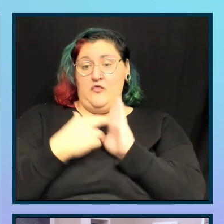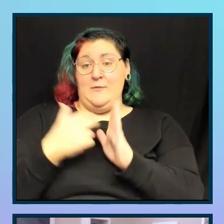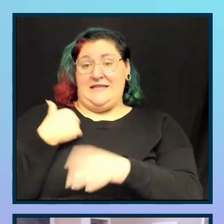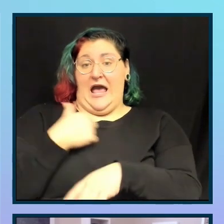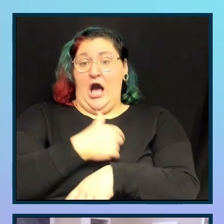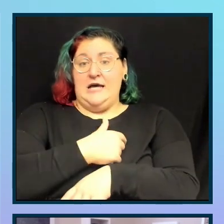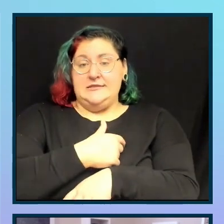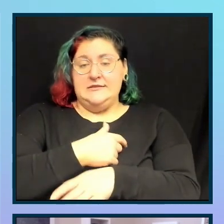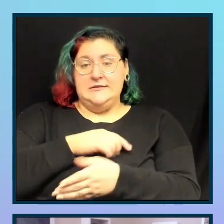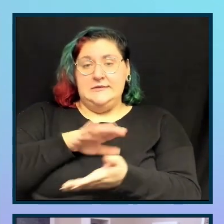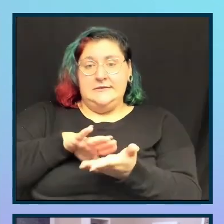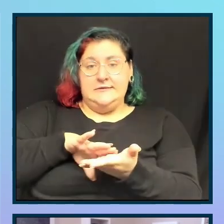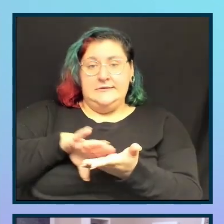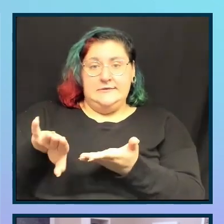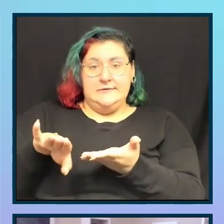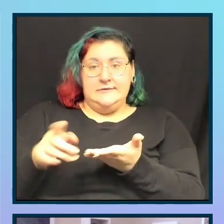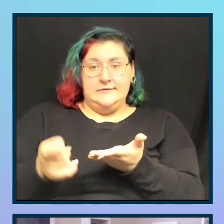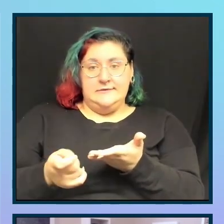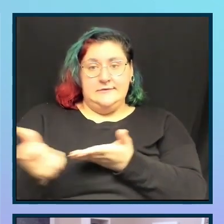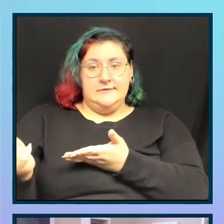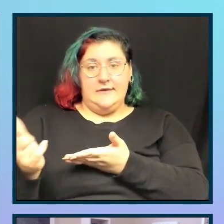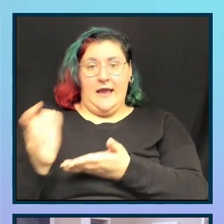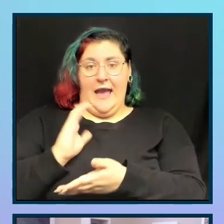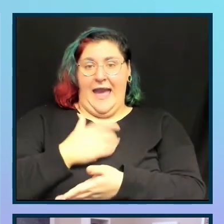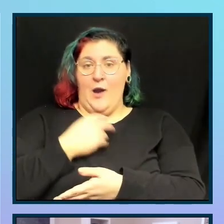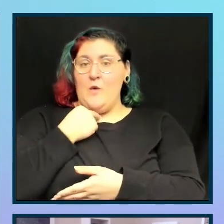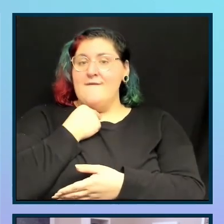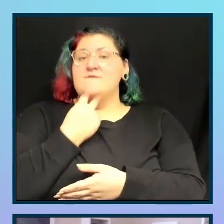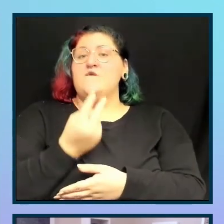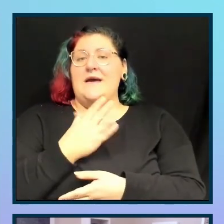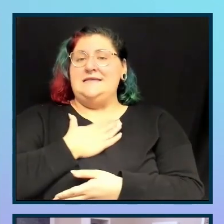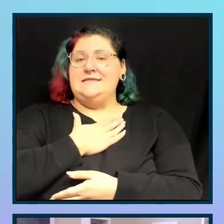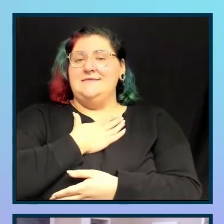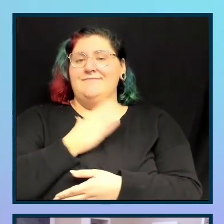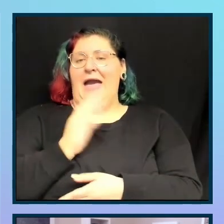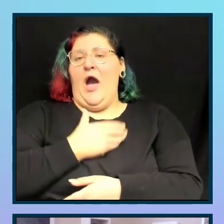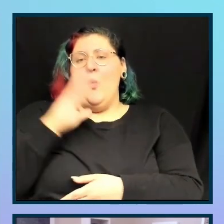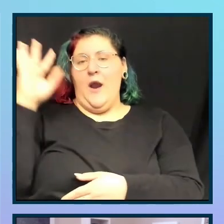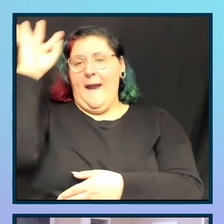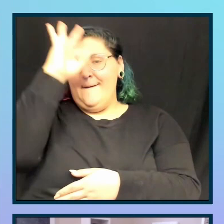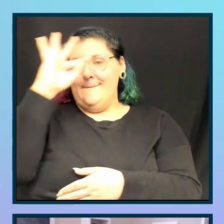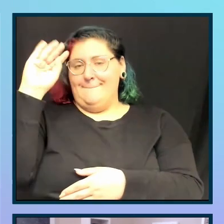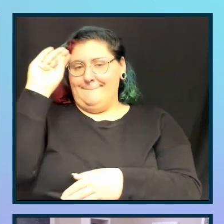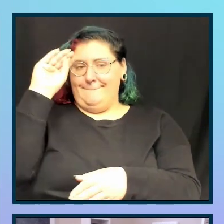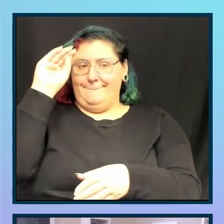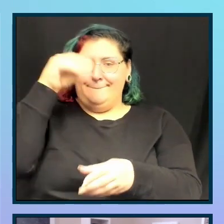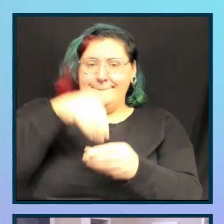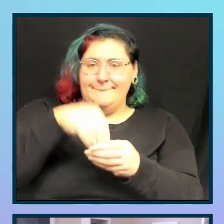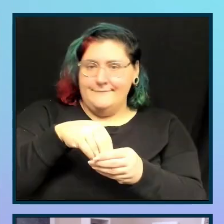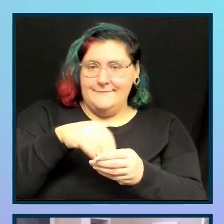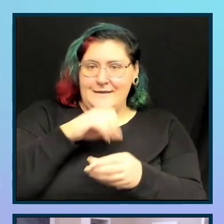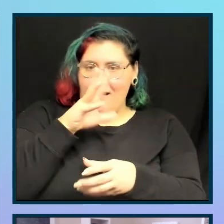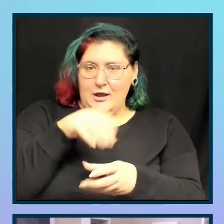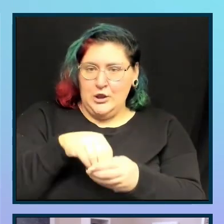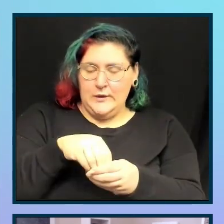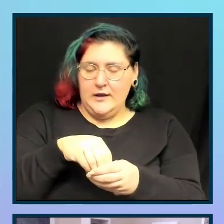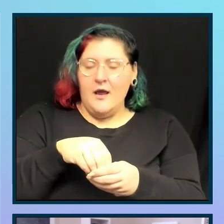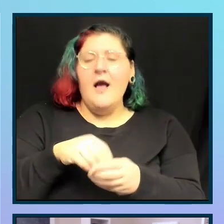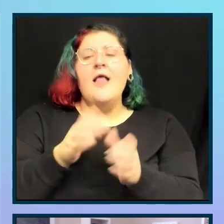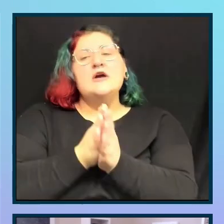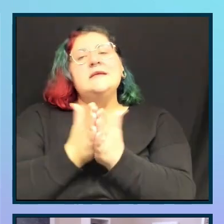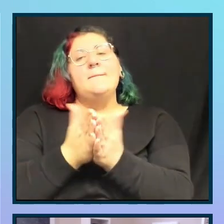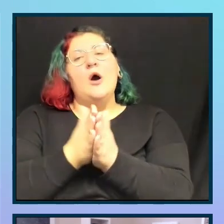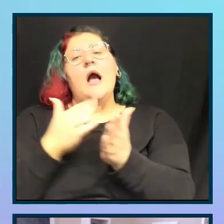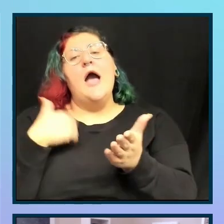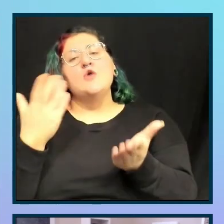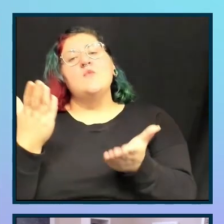deleted. There is an excellent book called The End of Average that I highly recommend to all of you that deals with